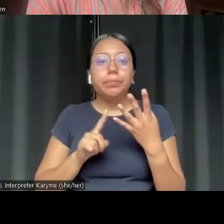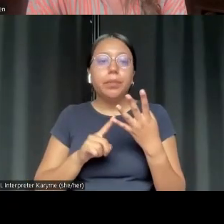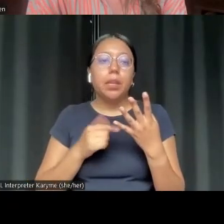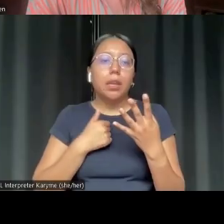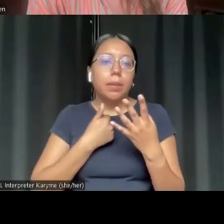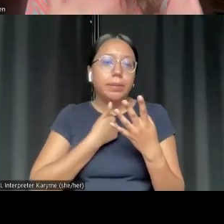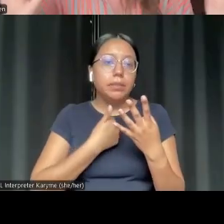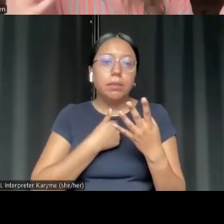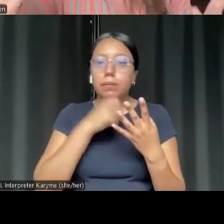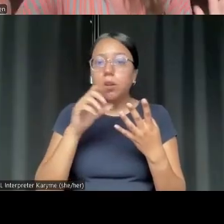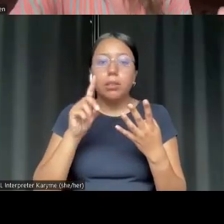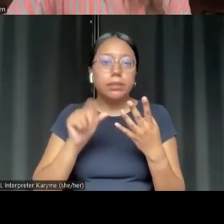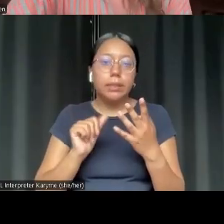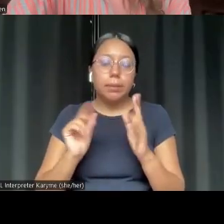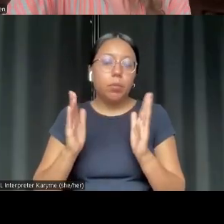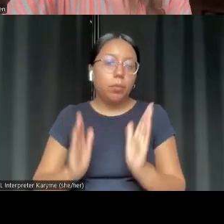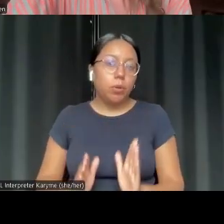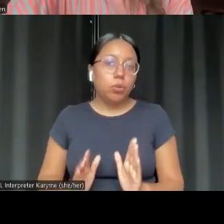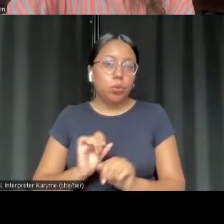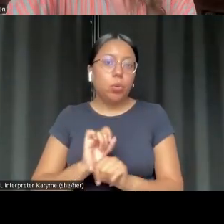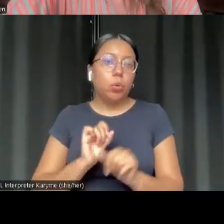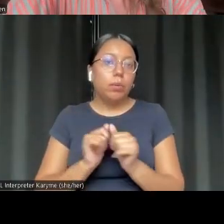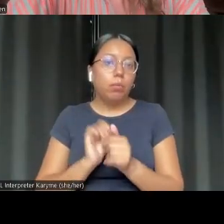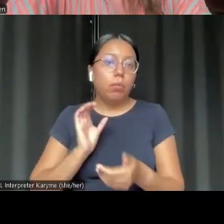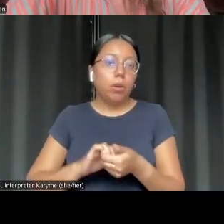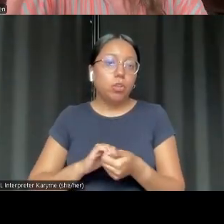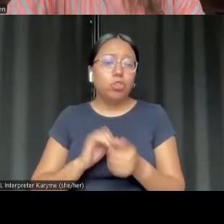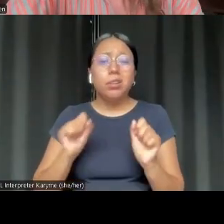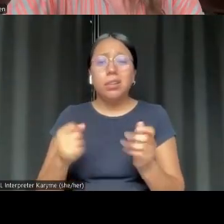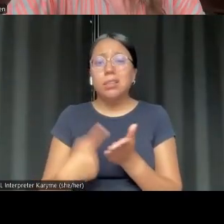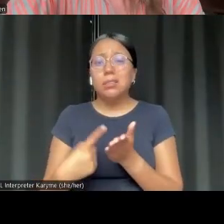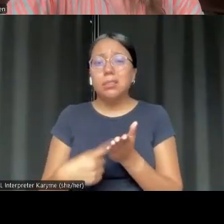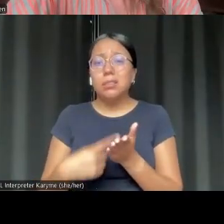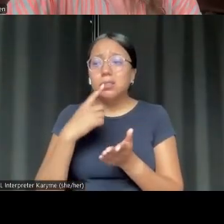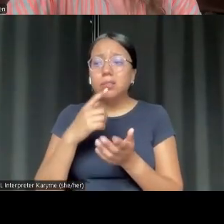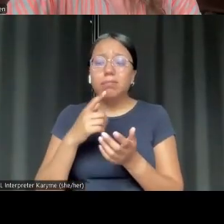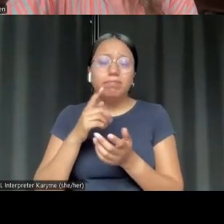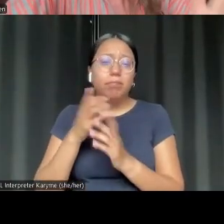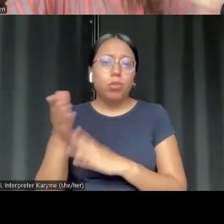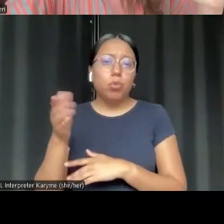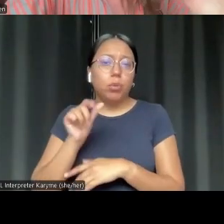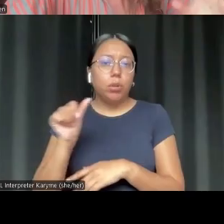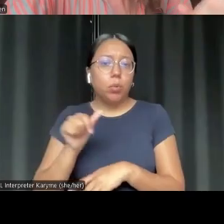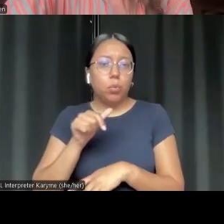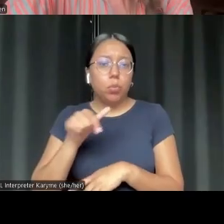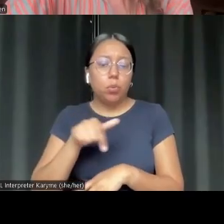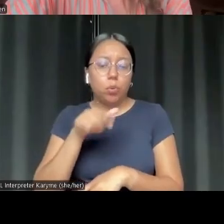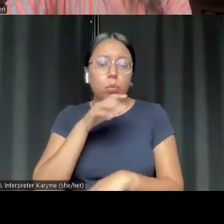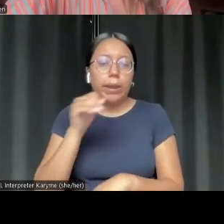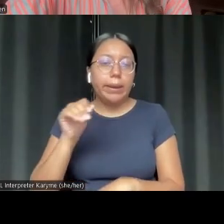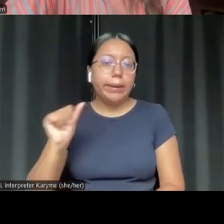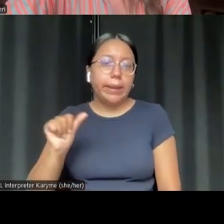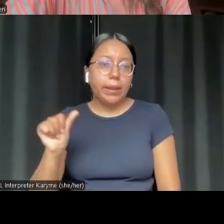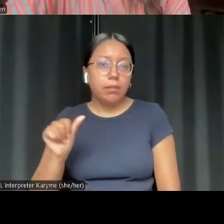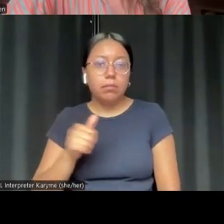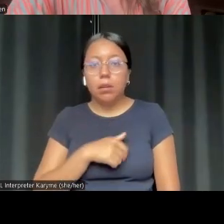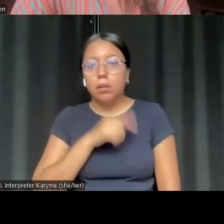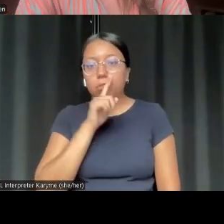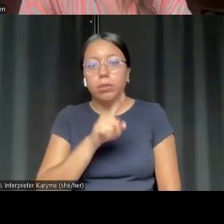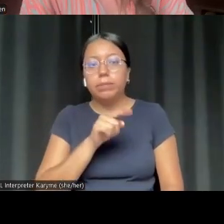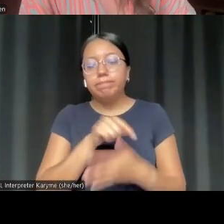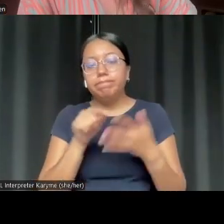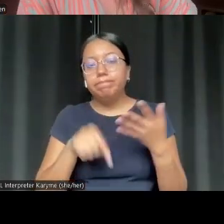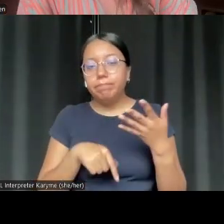working in partnership. I mean, we can talk about that last one in the Q&A if you want to. But I'll just name some of these others that I think have a